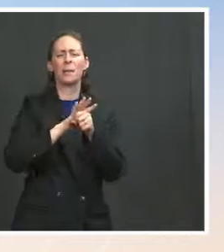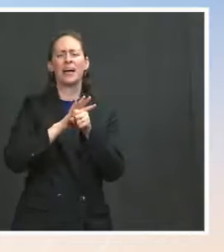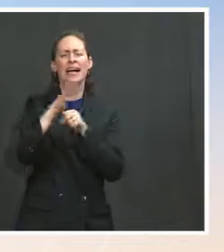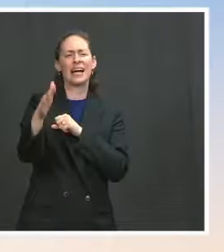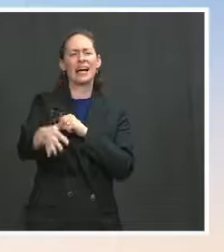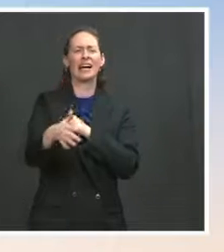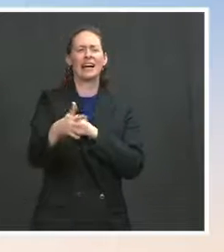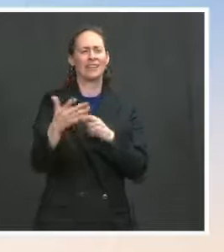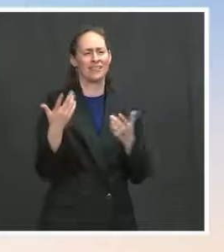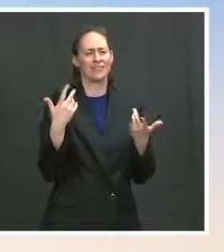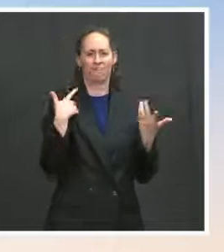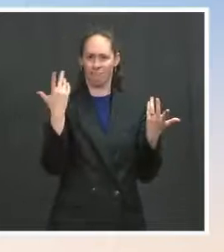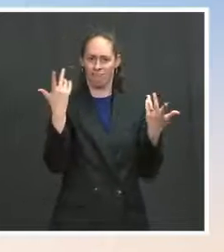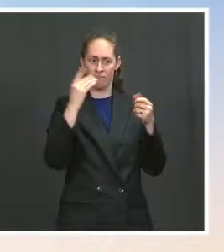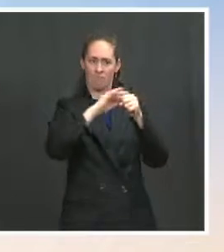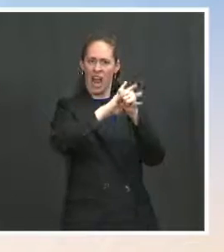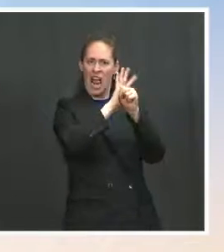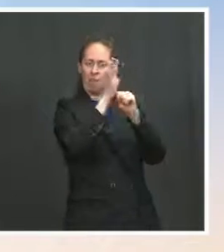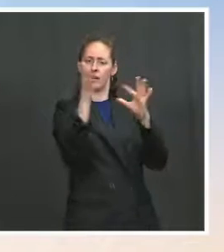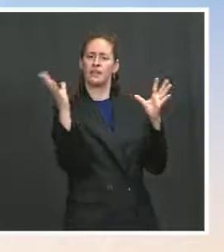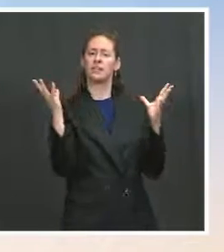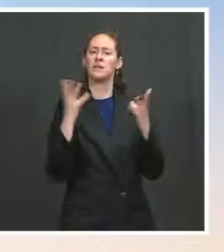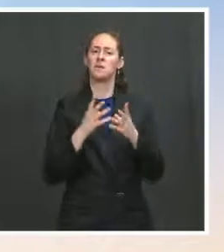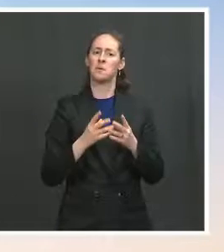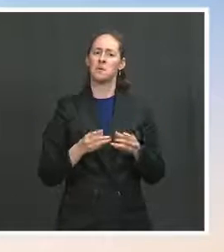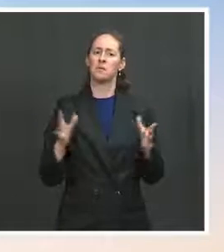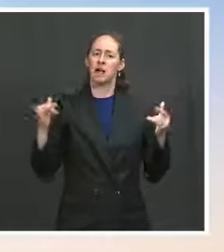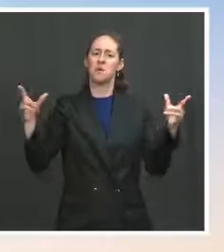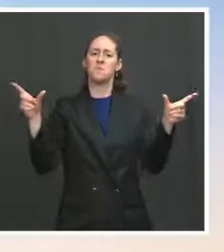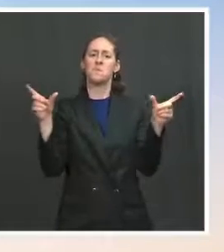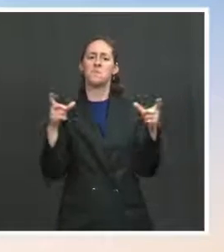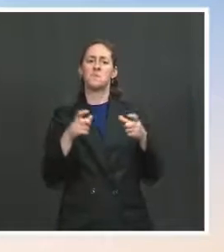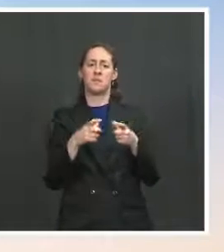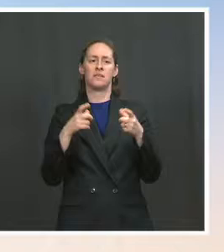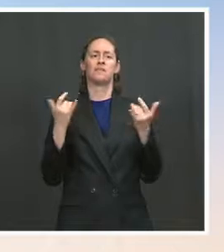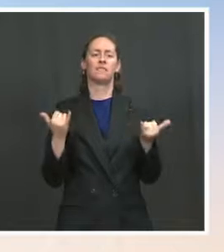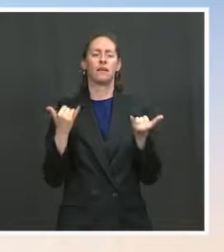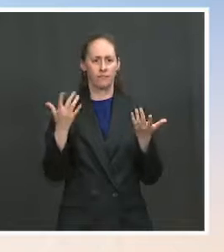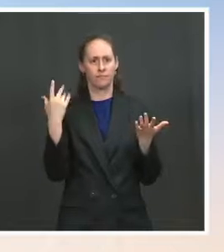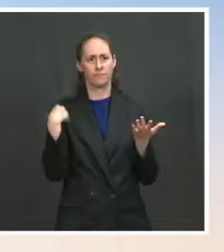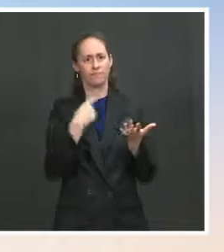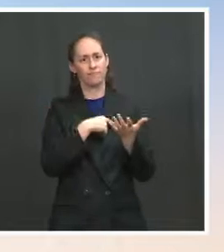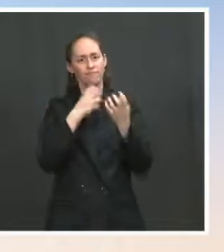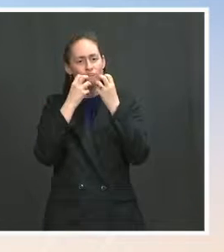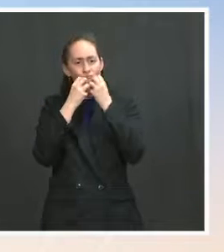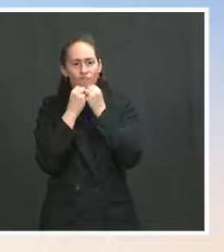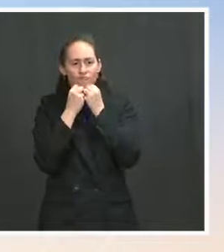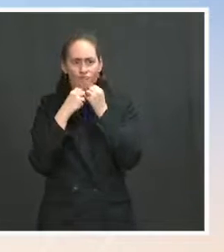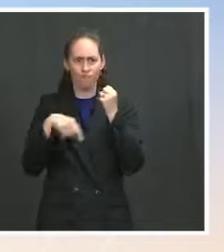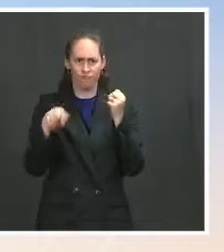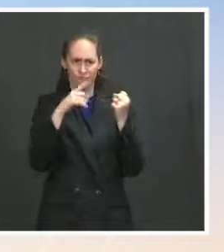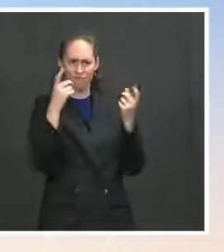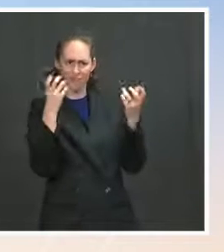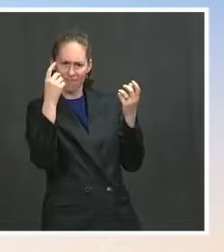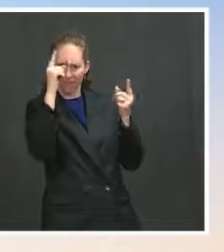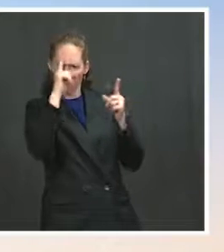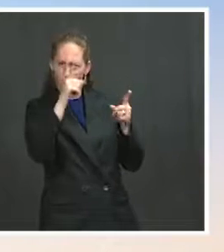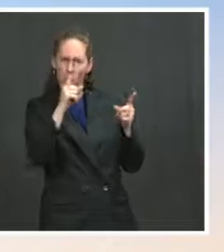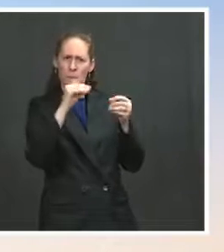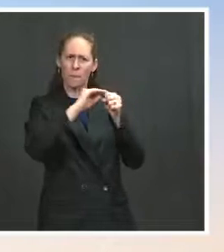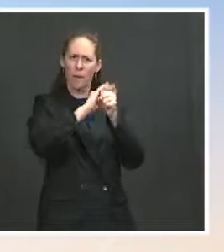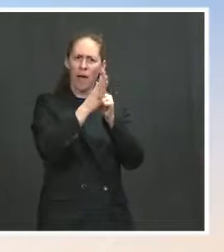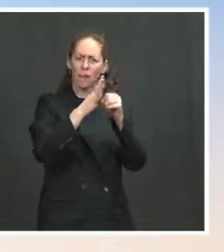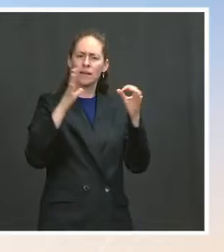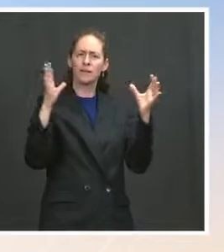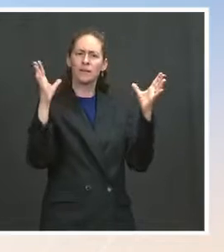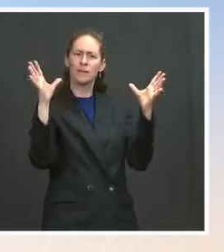polling and from what the American people care about and are focused on, getting the pandemic under control, ensuring that we're saving tens of thousands,